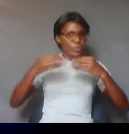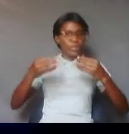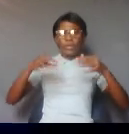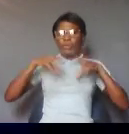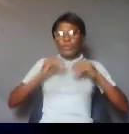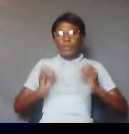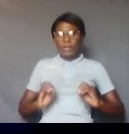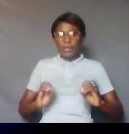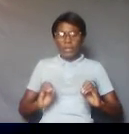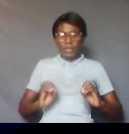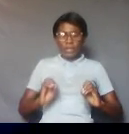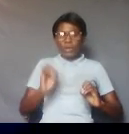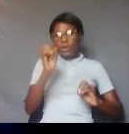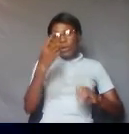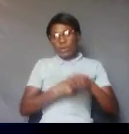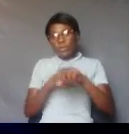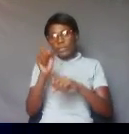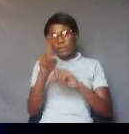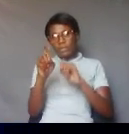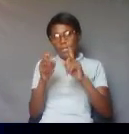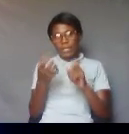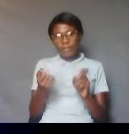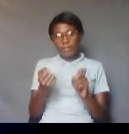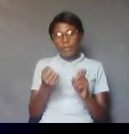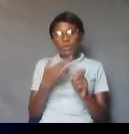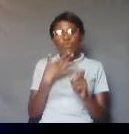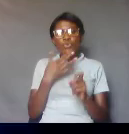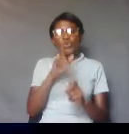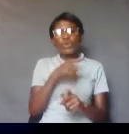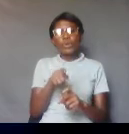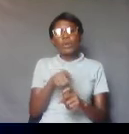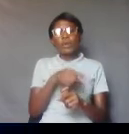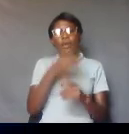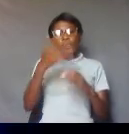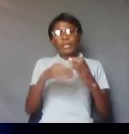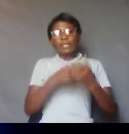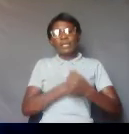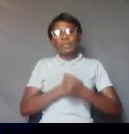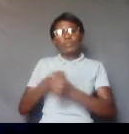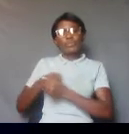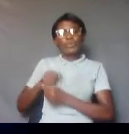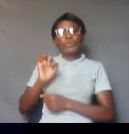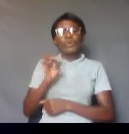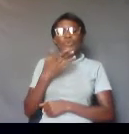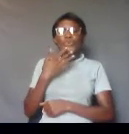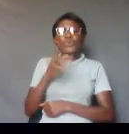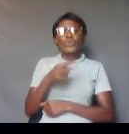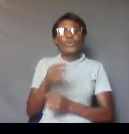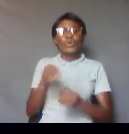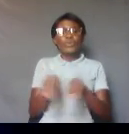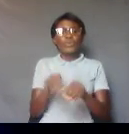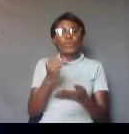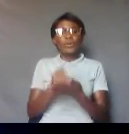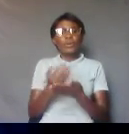being born with albinism, even in the cultural context, there are people, because there's no understanding and not knowing what exactly